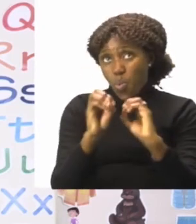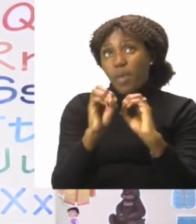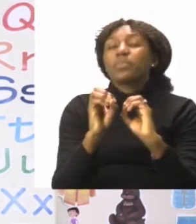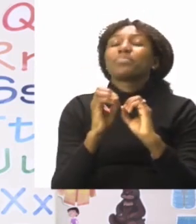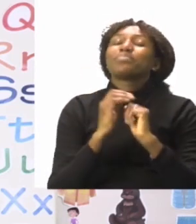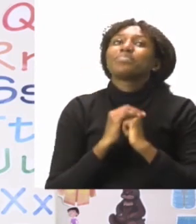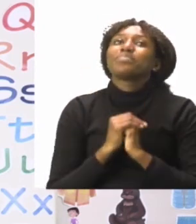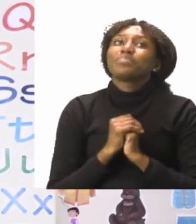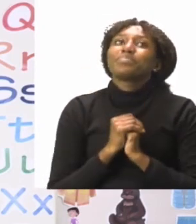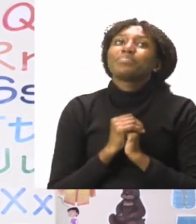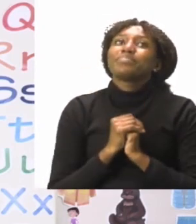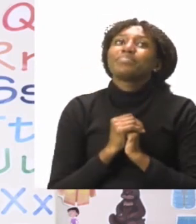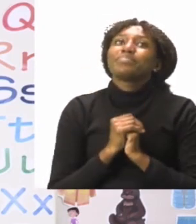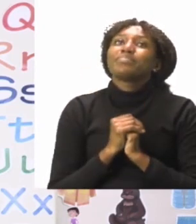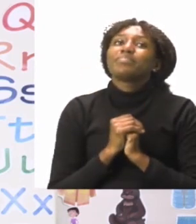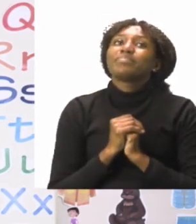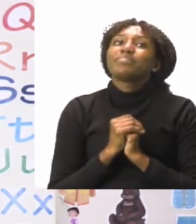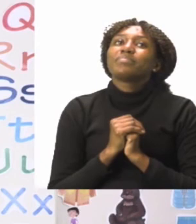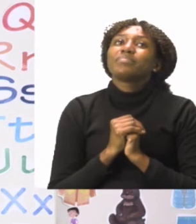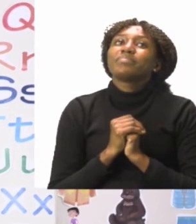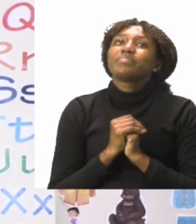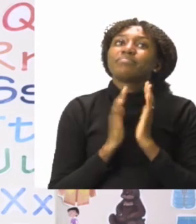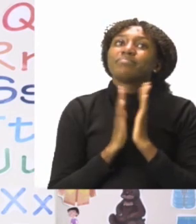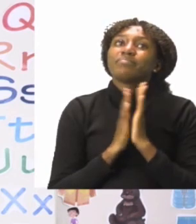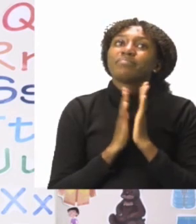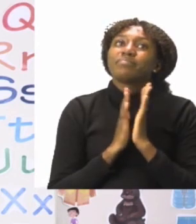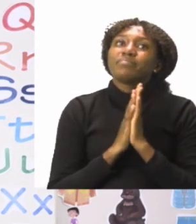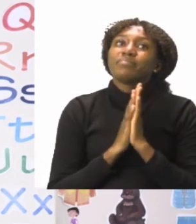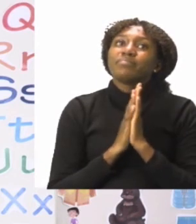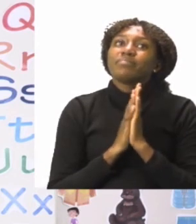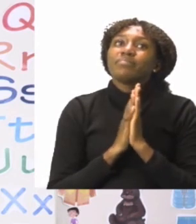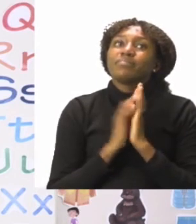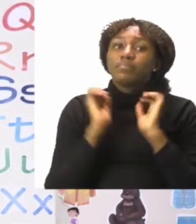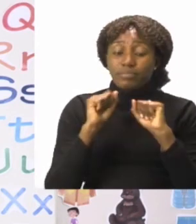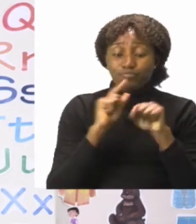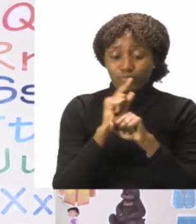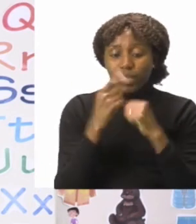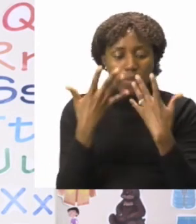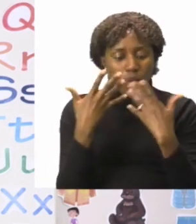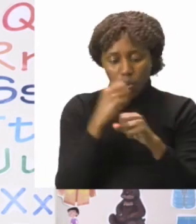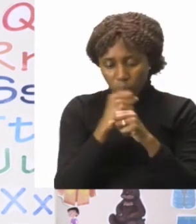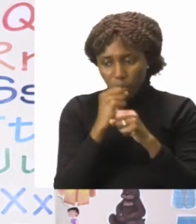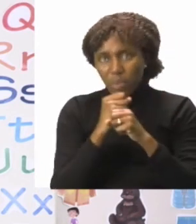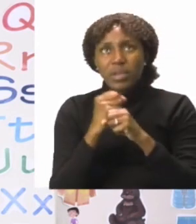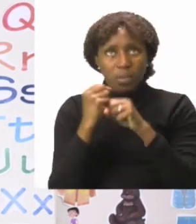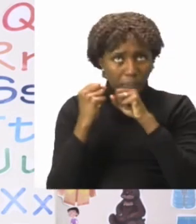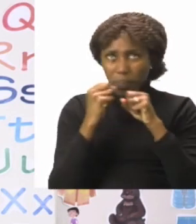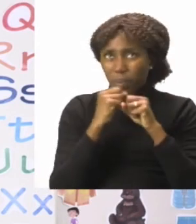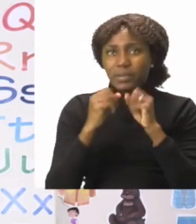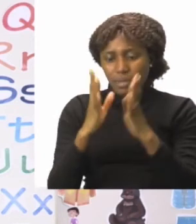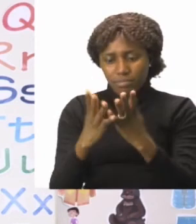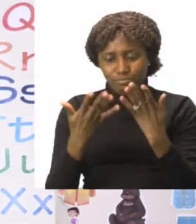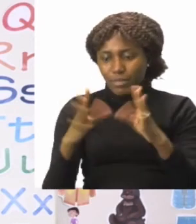germs now everyone remember you have to wait for your hands to dry before you touch